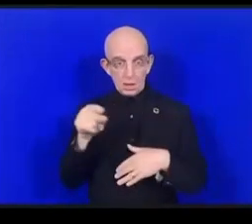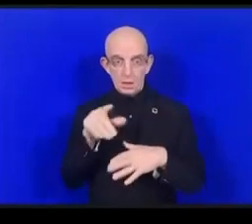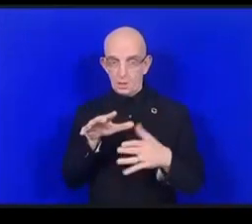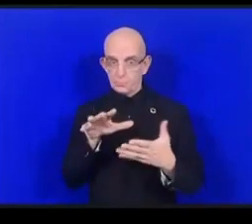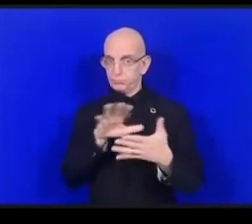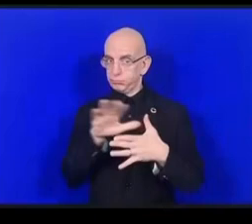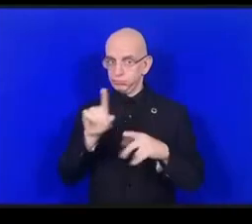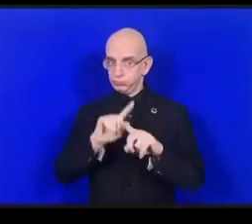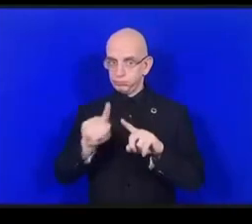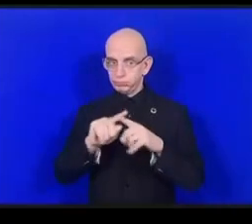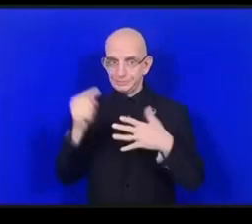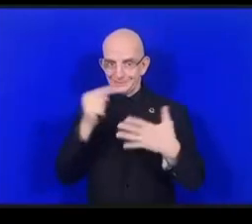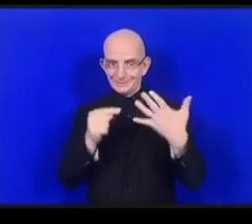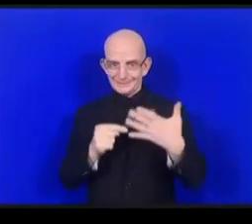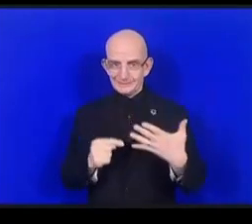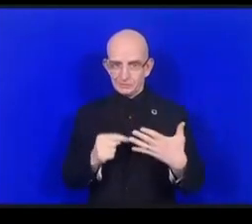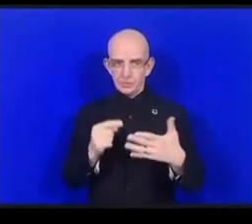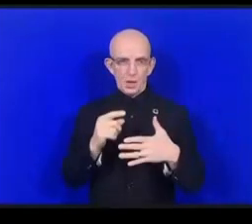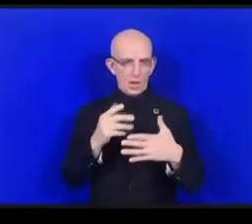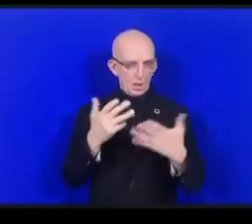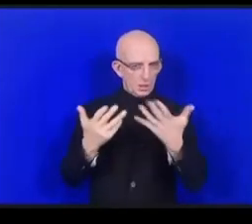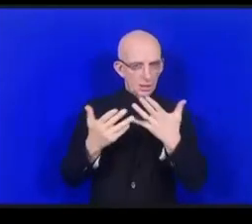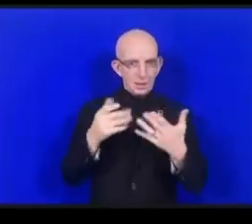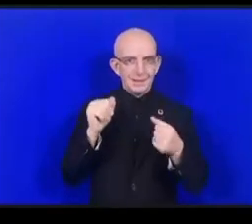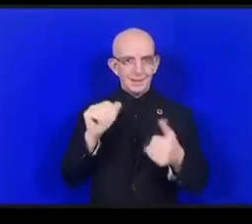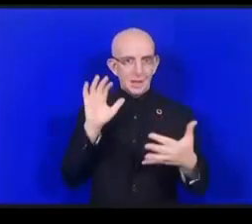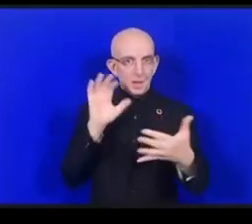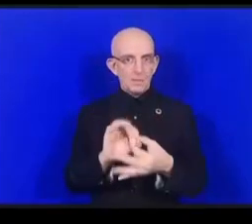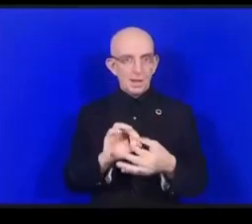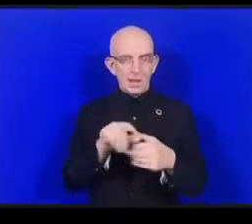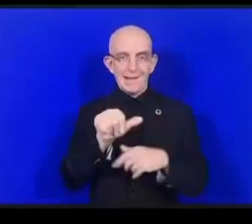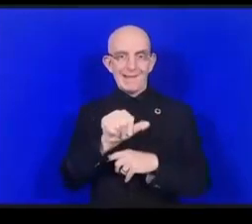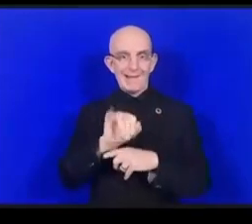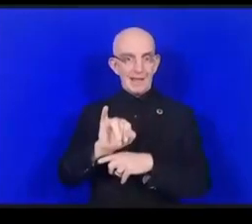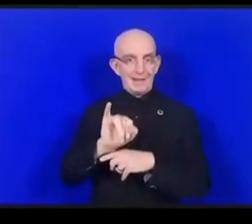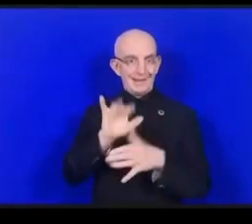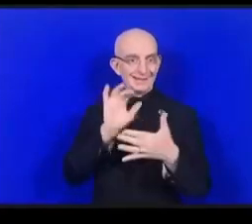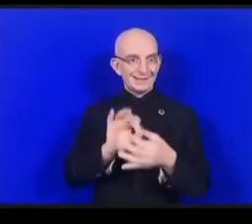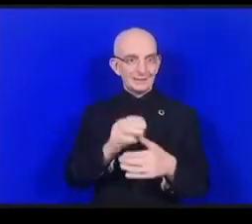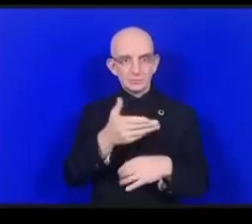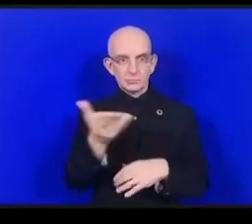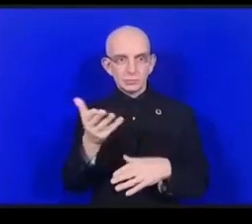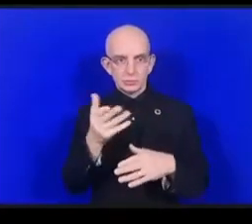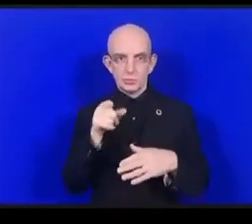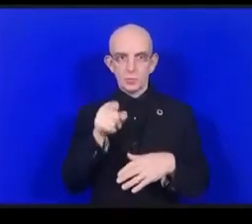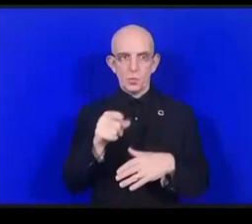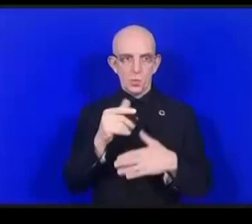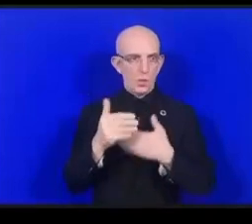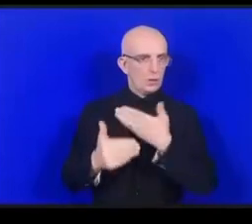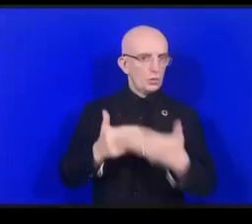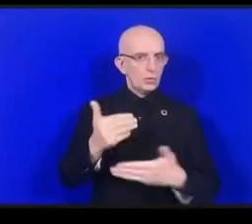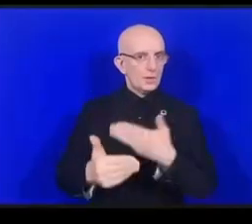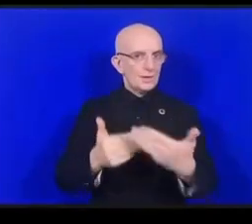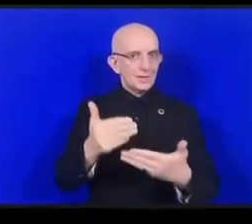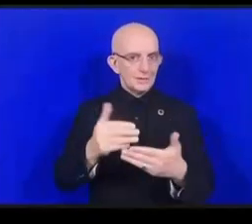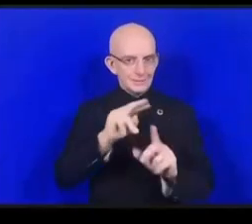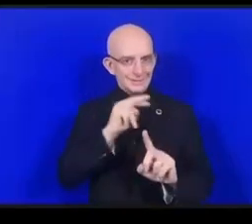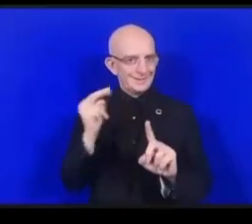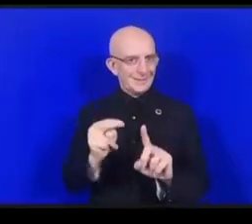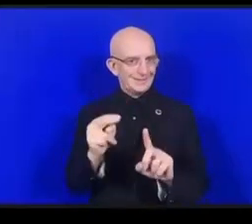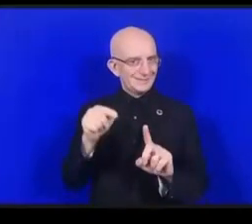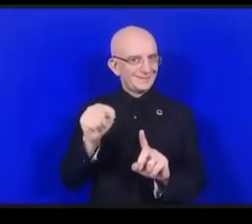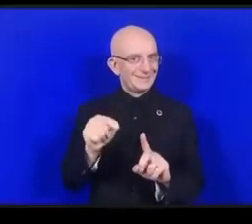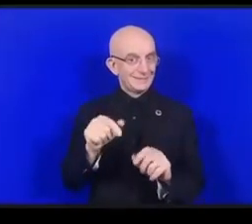for the lack of standards because they are just translating imperfectly with biases, you know, with lots of trouble, but they are